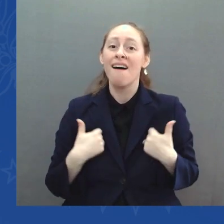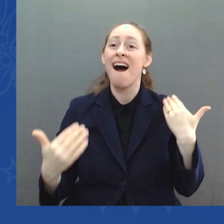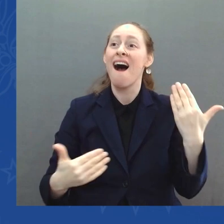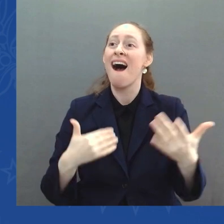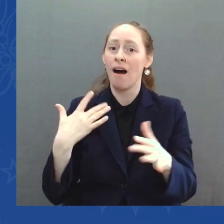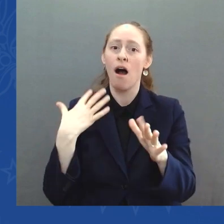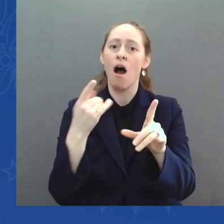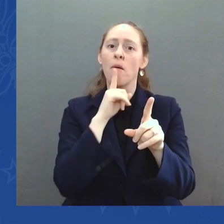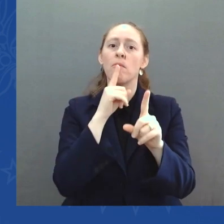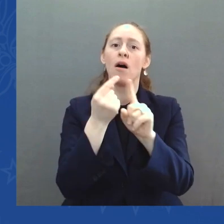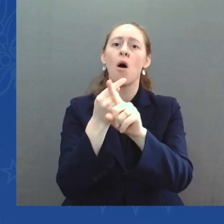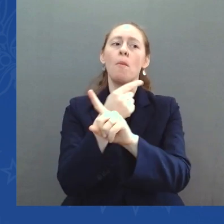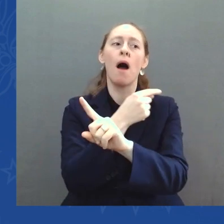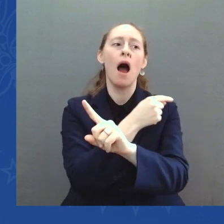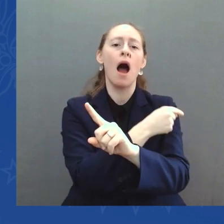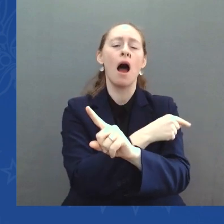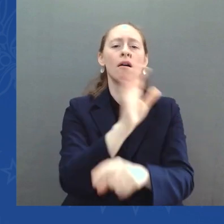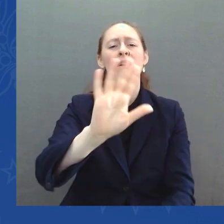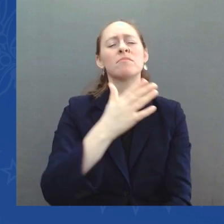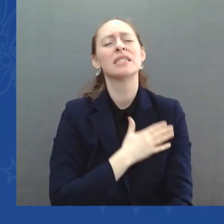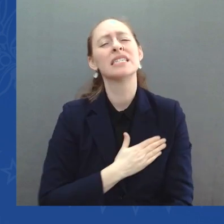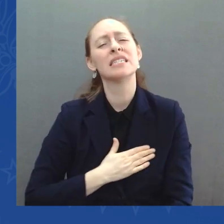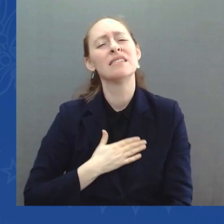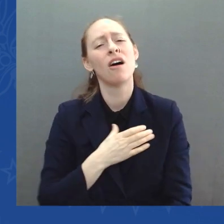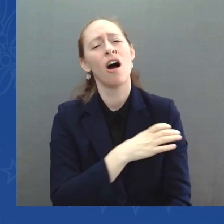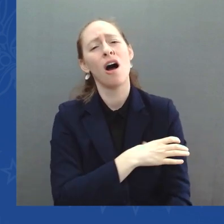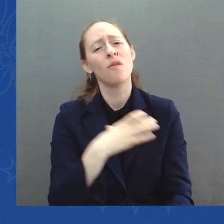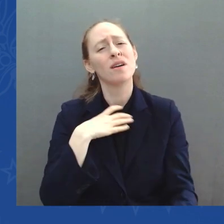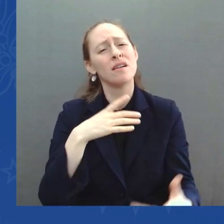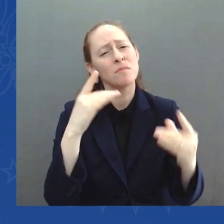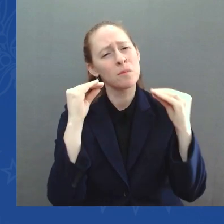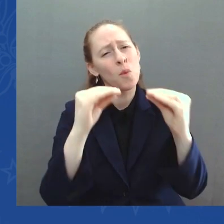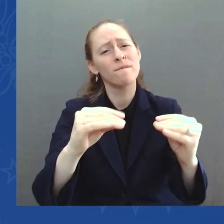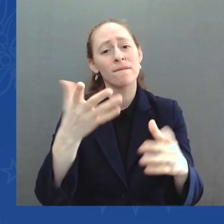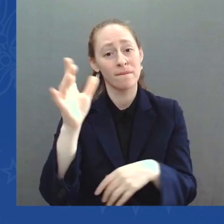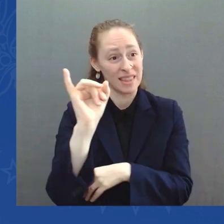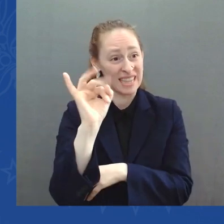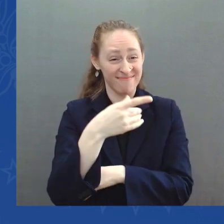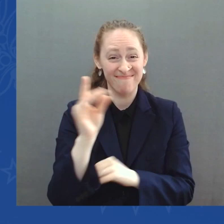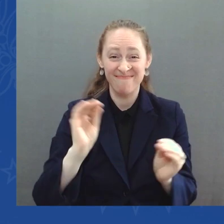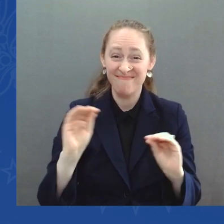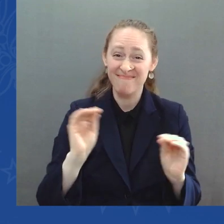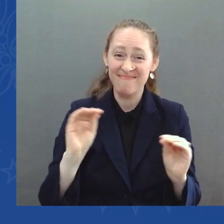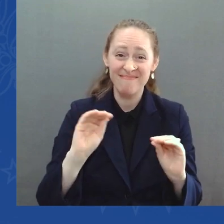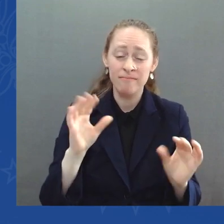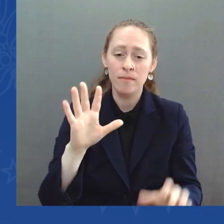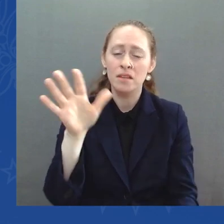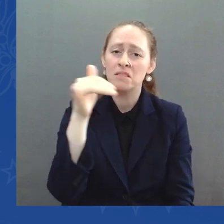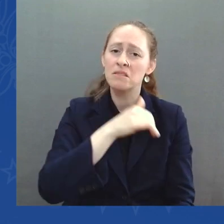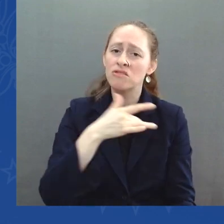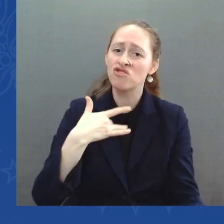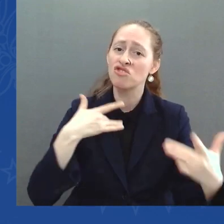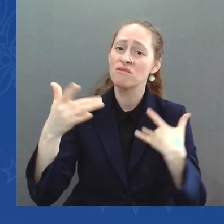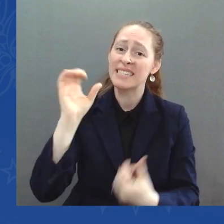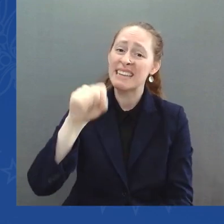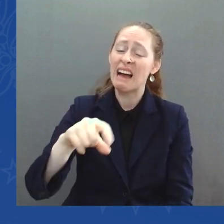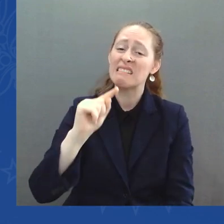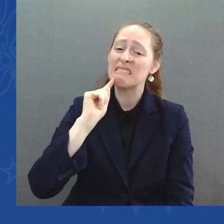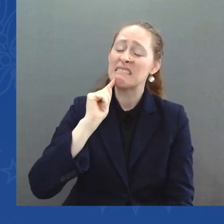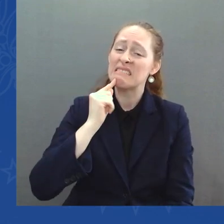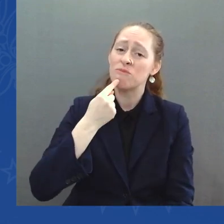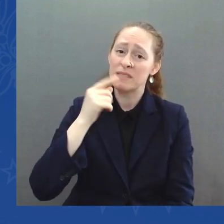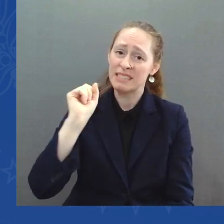inaction are severe. They'll only grow with time, but it doesn't have to be that way. We've proven what we can